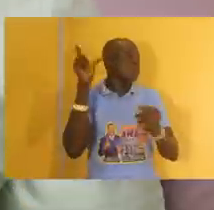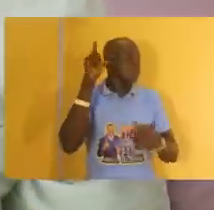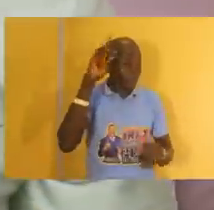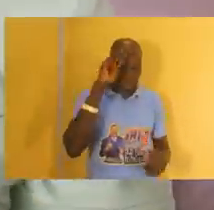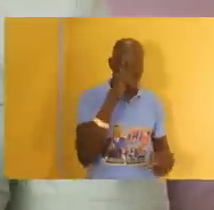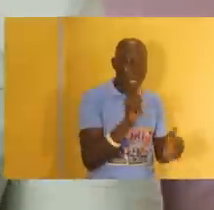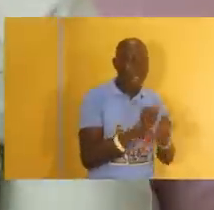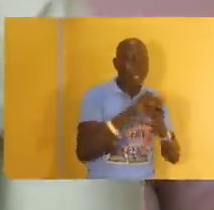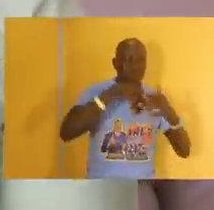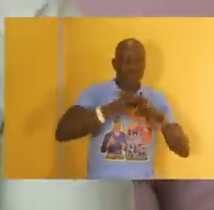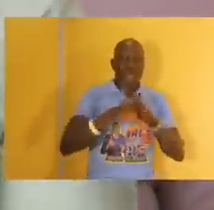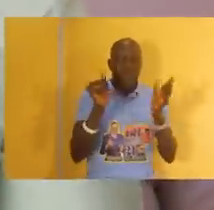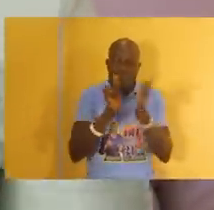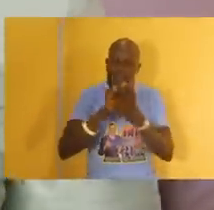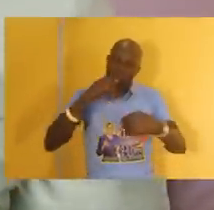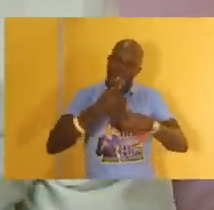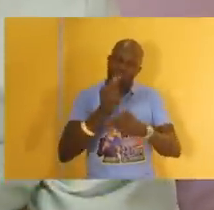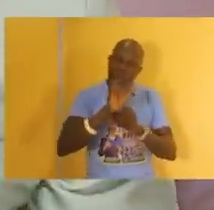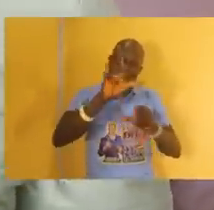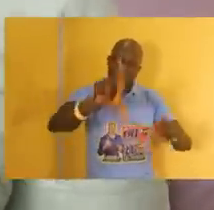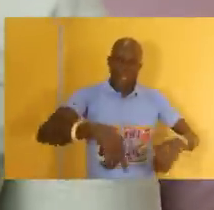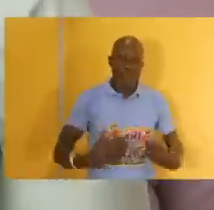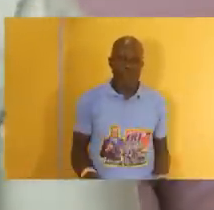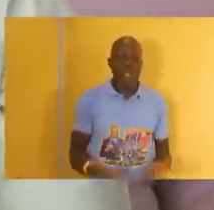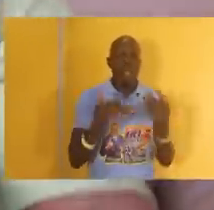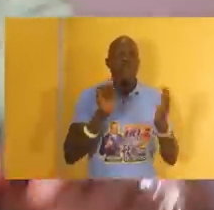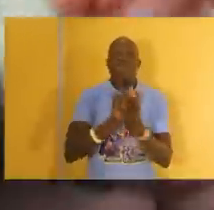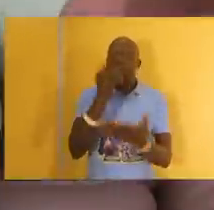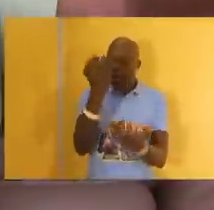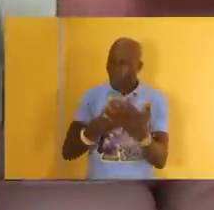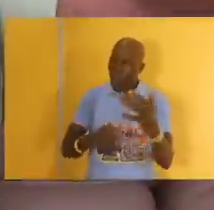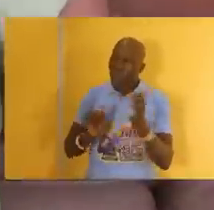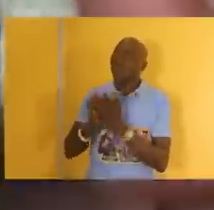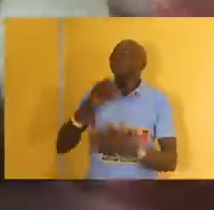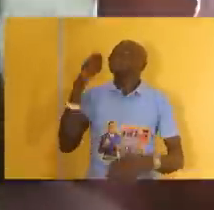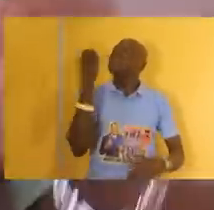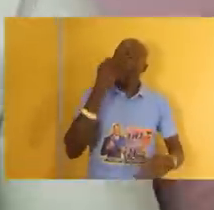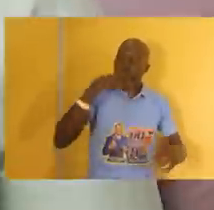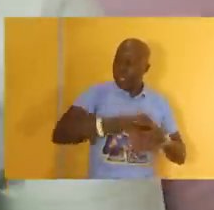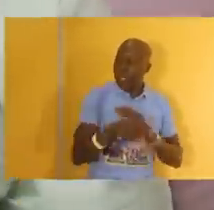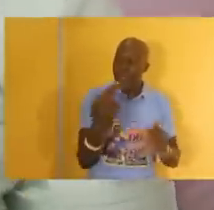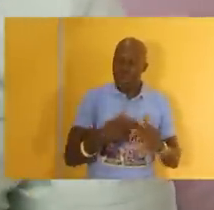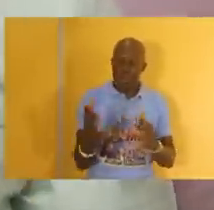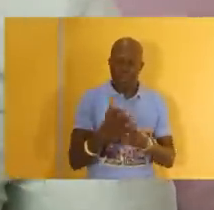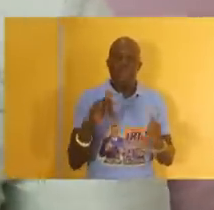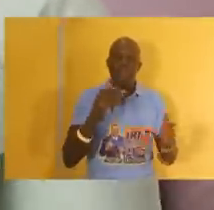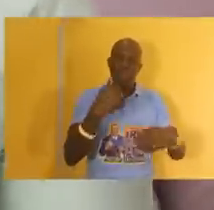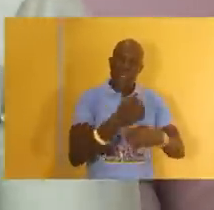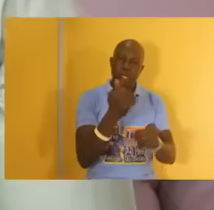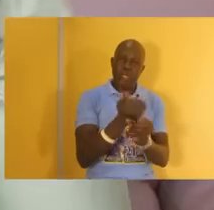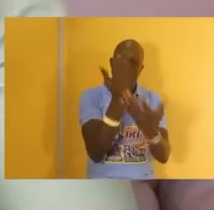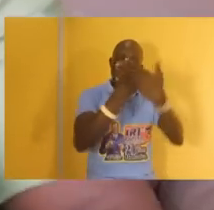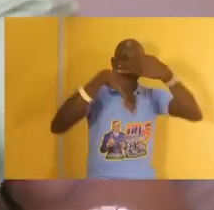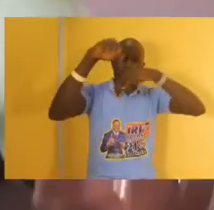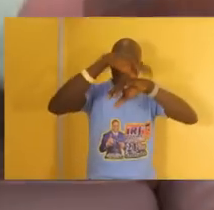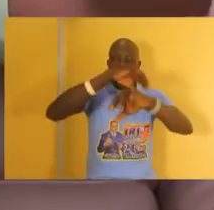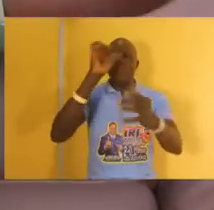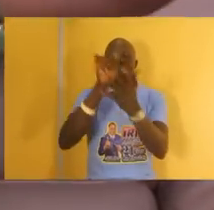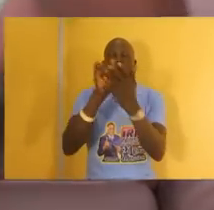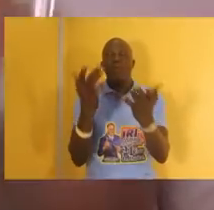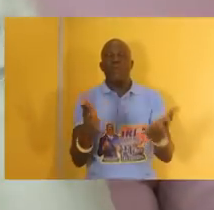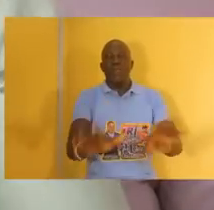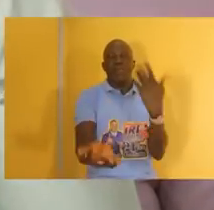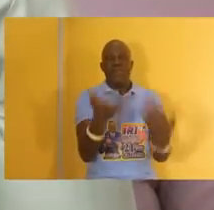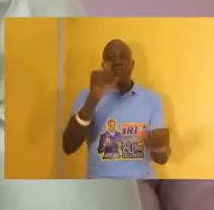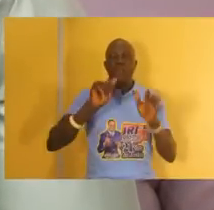This is sir. And the car here did. Your life should just rise. Olumoba did. That's why I. We don't call you. I what I preach. Die by day. Fire by